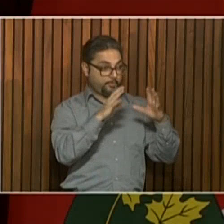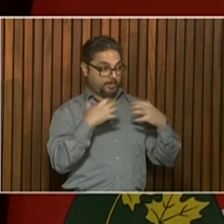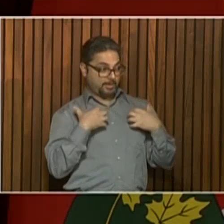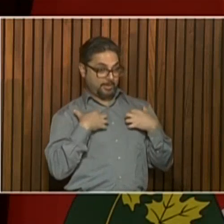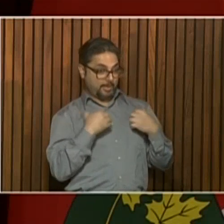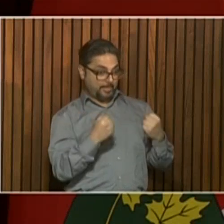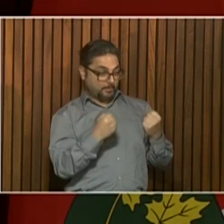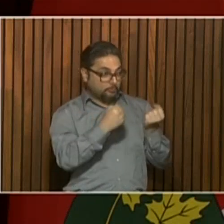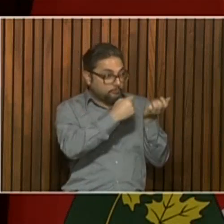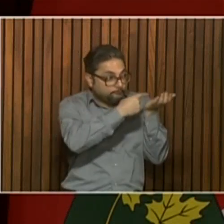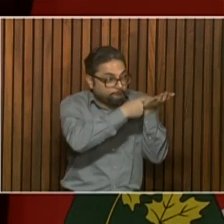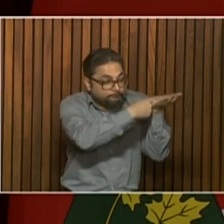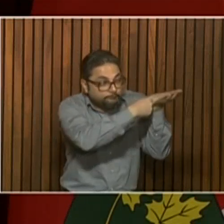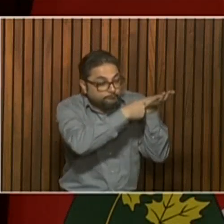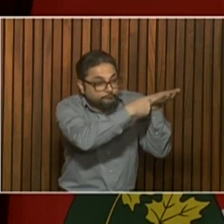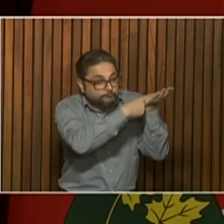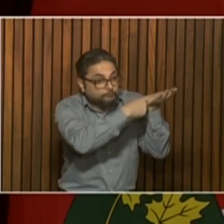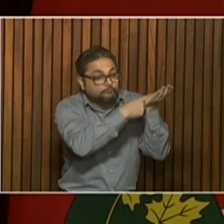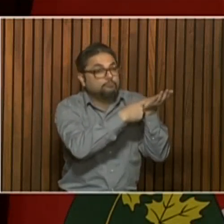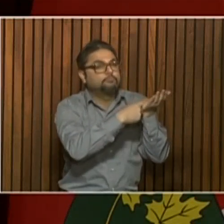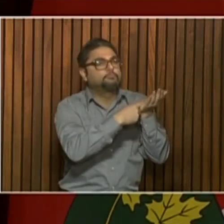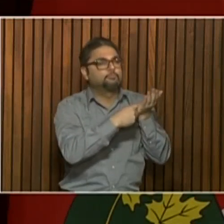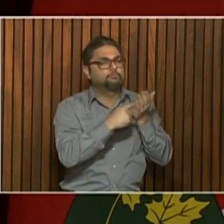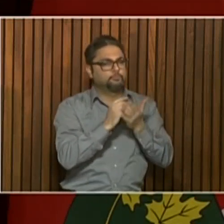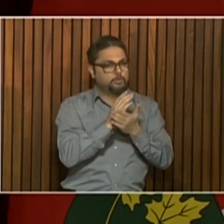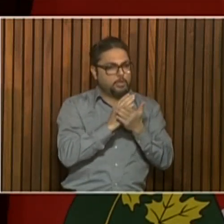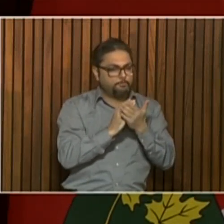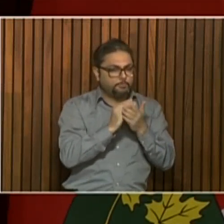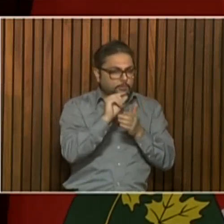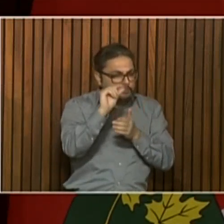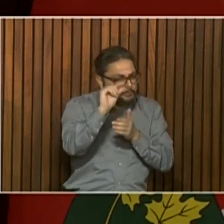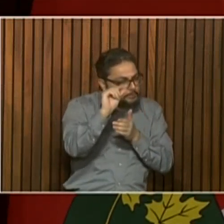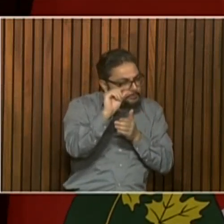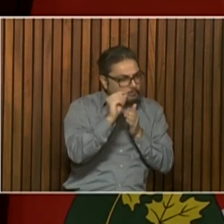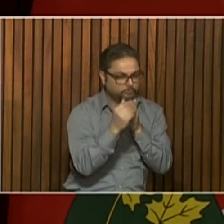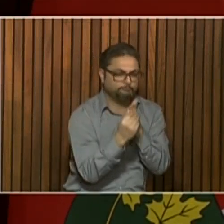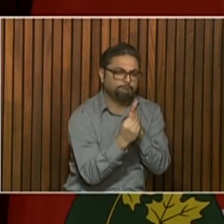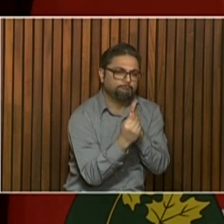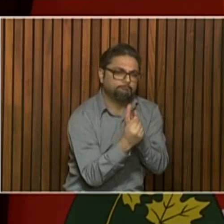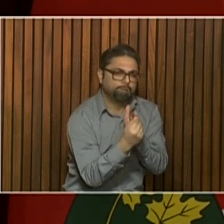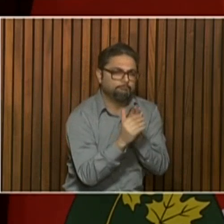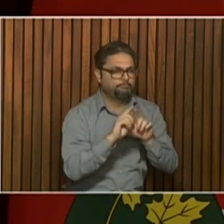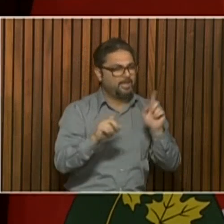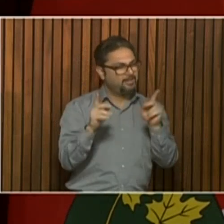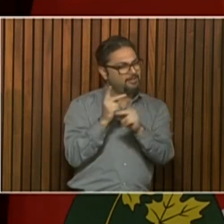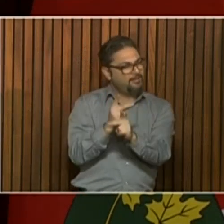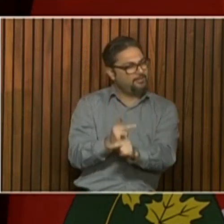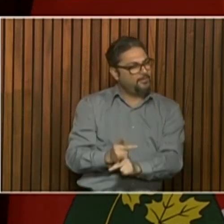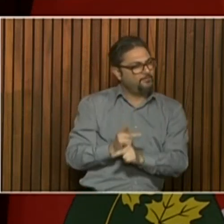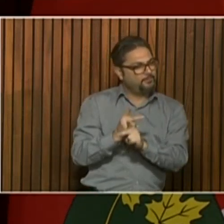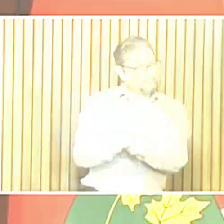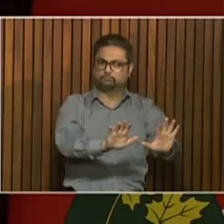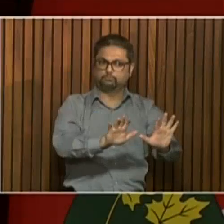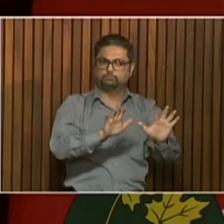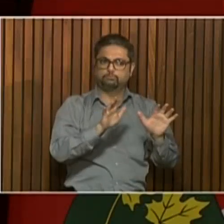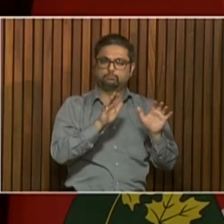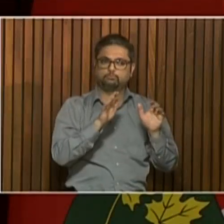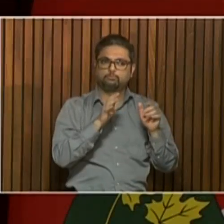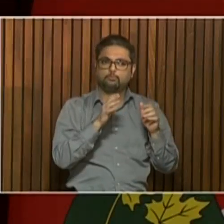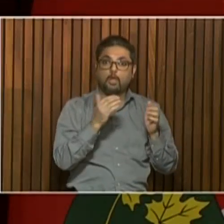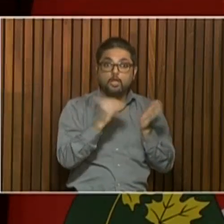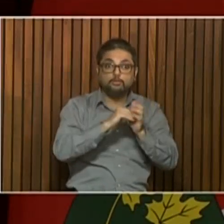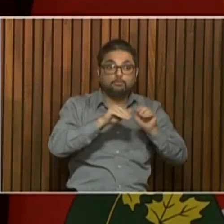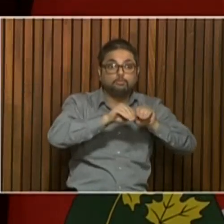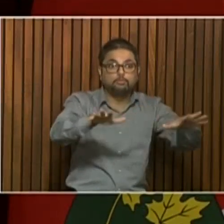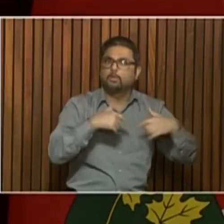can we turn the dial back on, at the same time keeping our guard up on a different way to deal with things in the future. Talking with